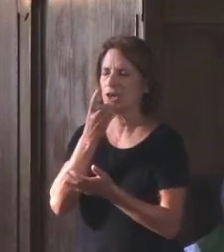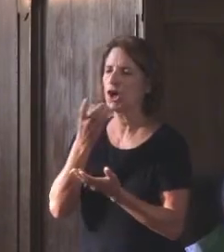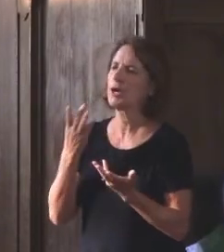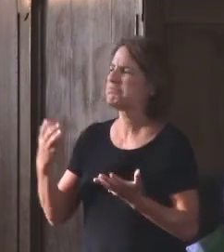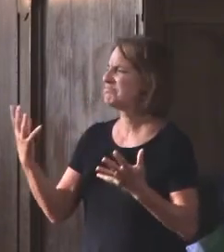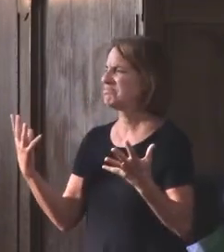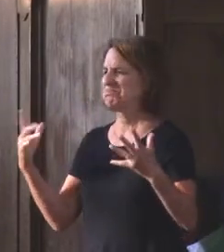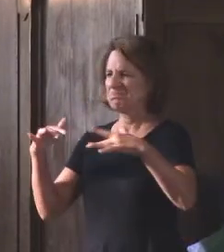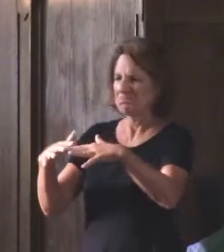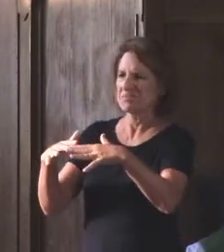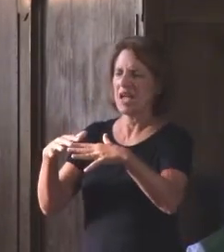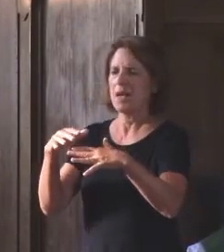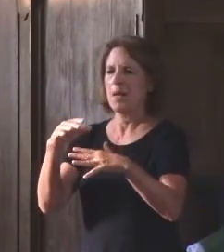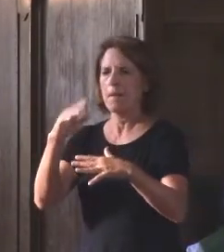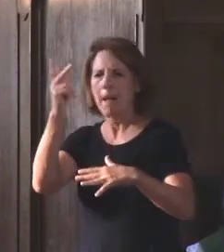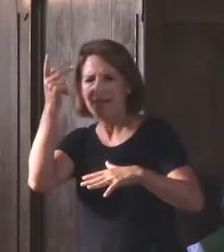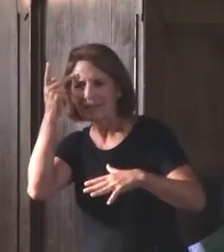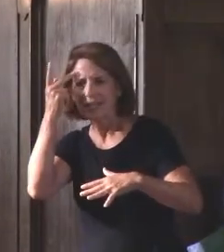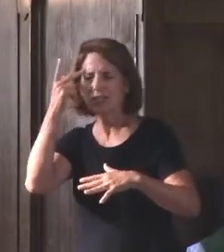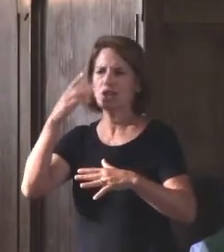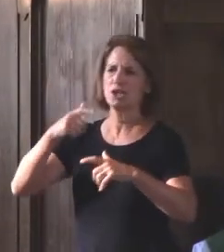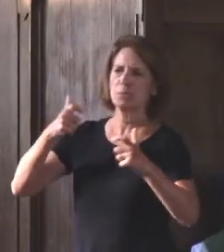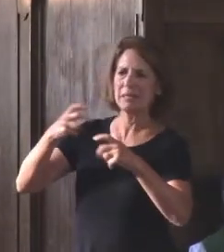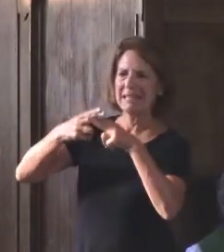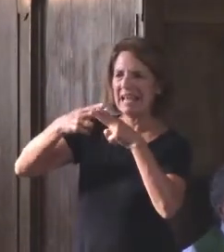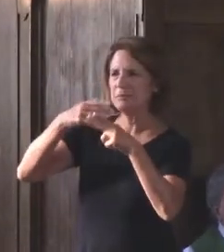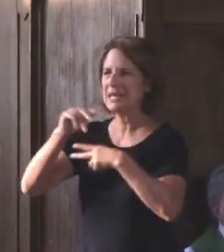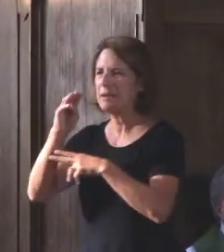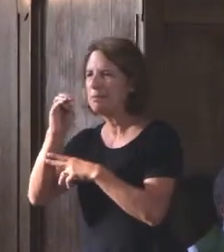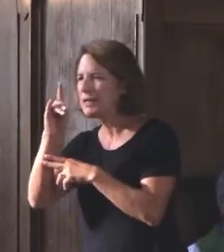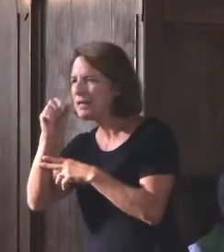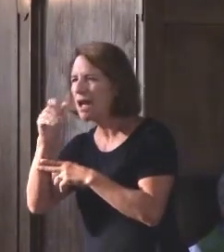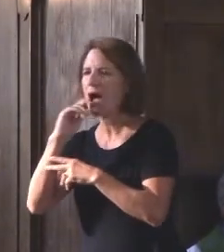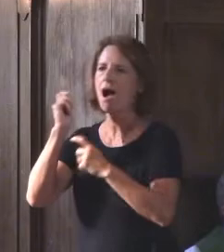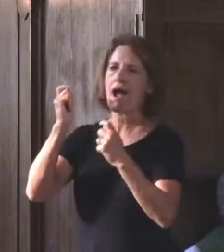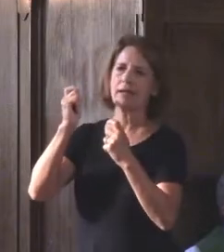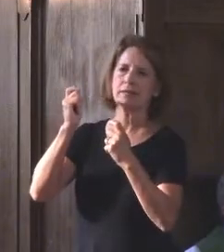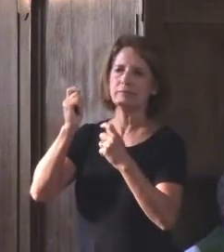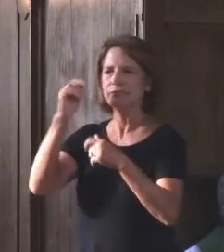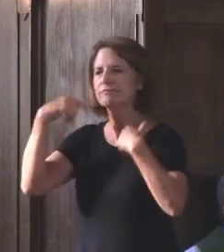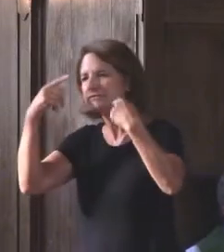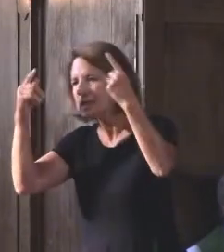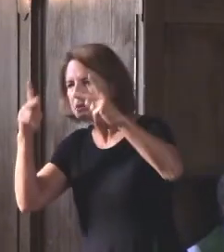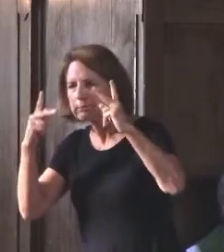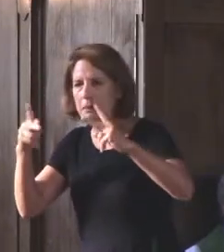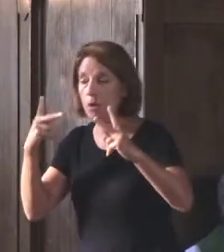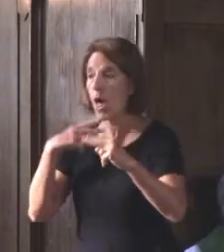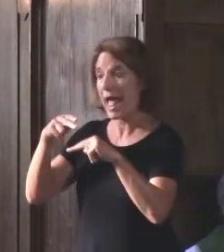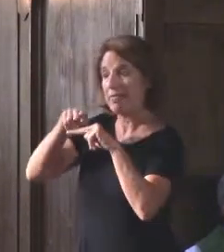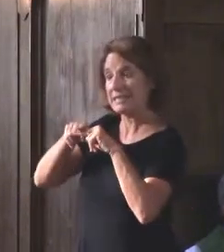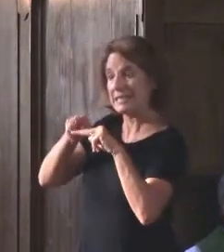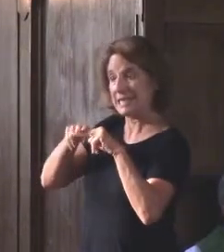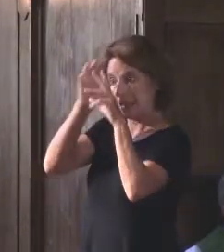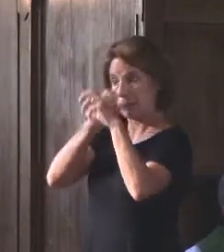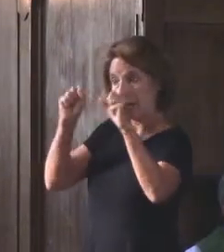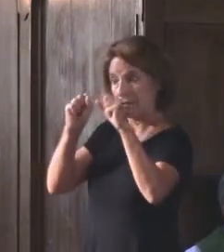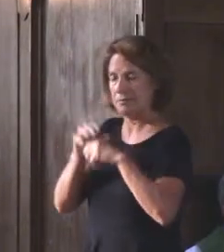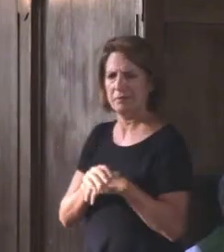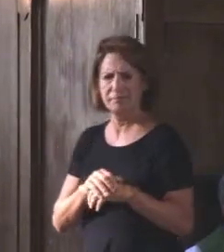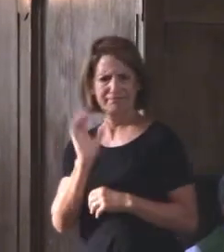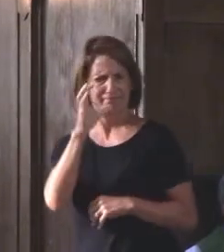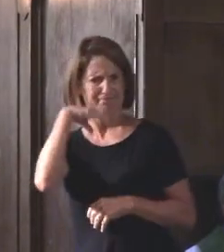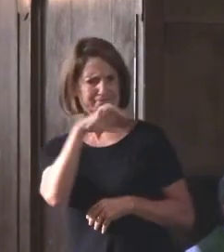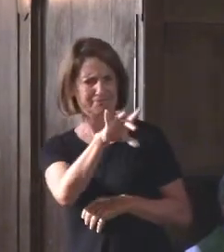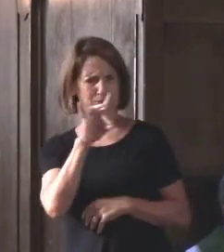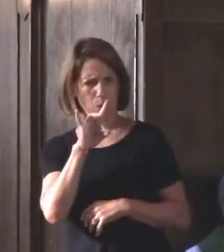and big names in the media and celebrities and always the sitting president. He was a strange choice, given that this was